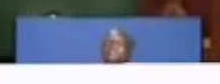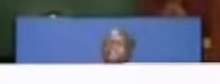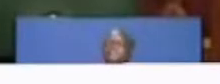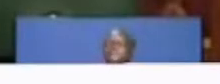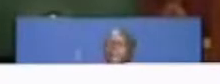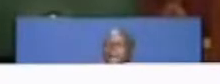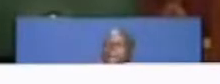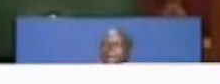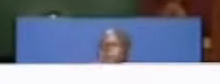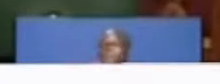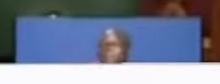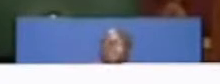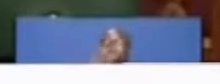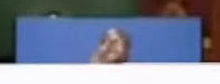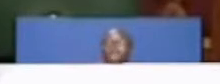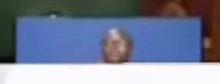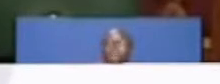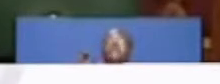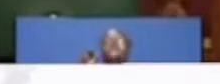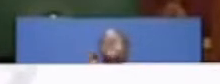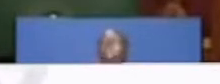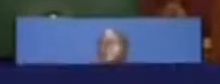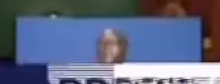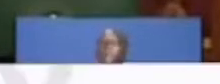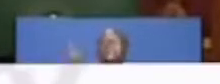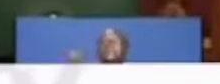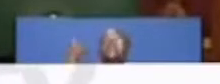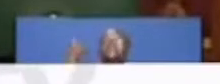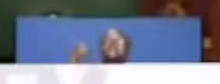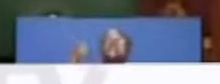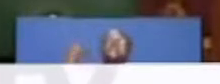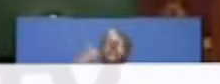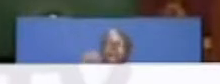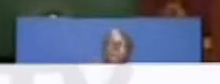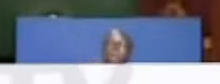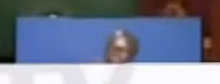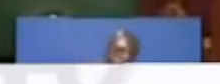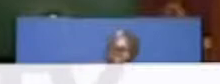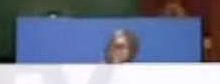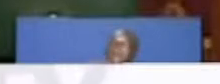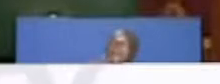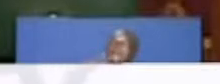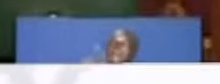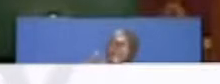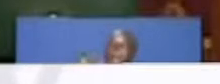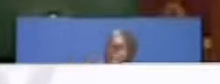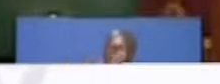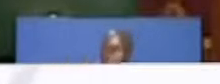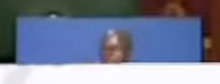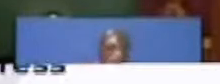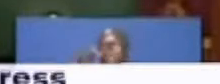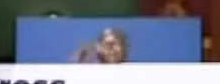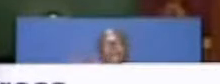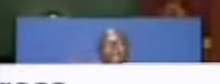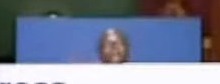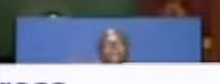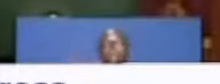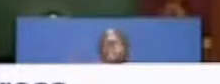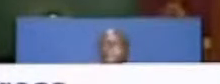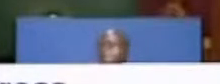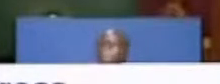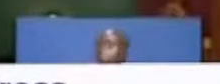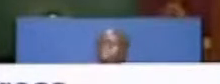1.4 million cases of inpatient and 3 million cases of outpatient